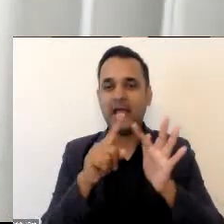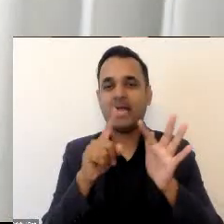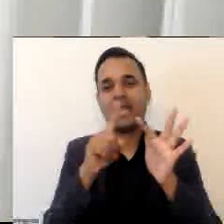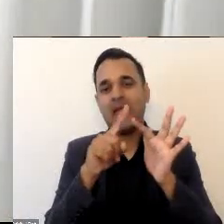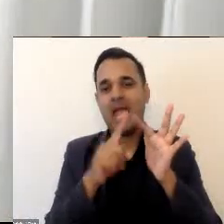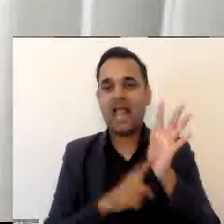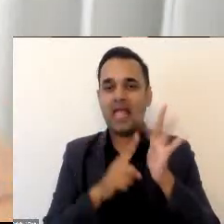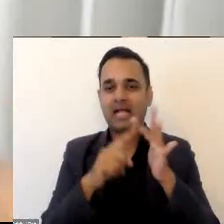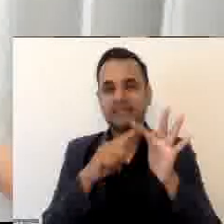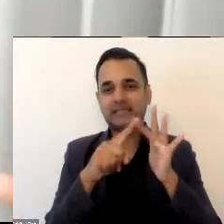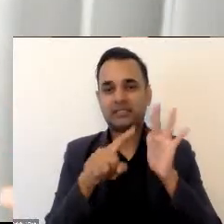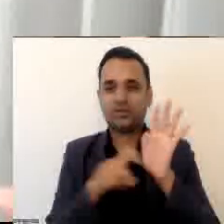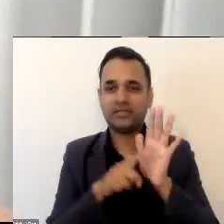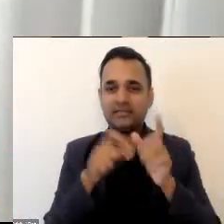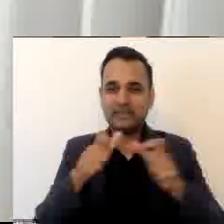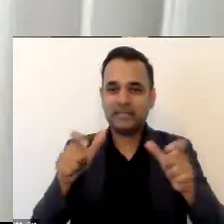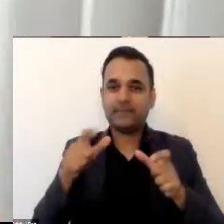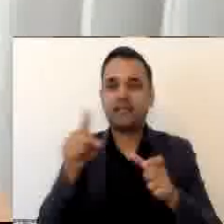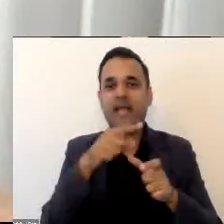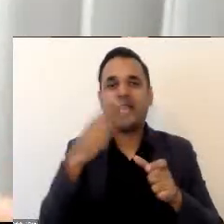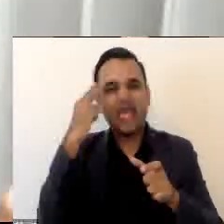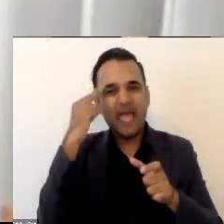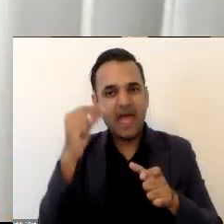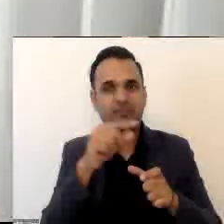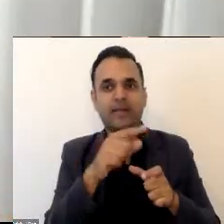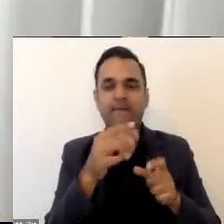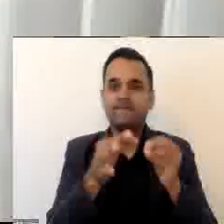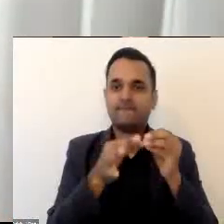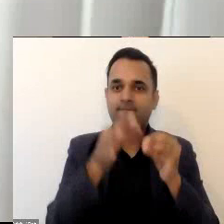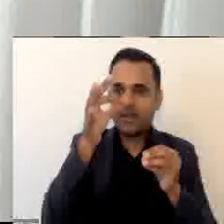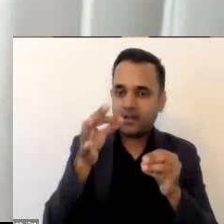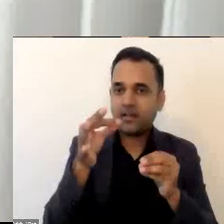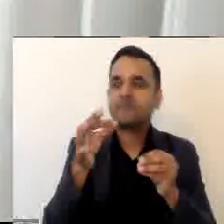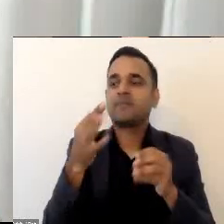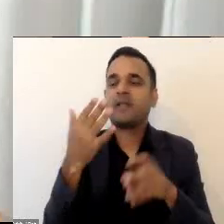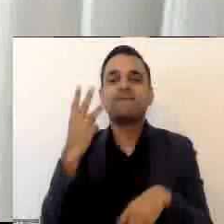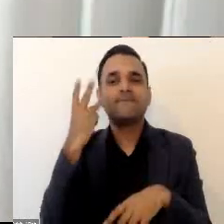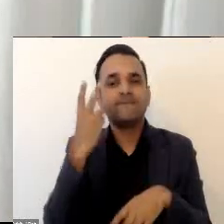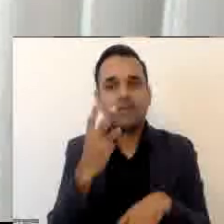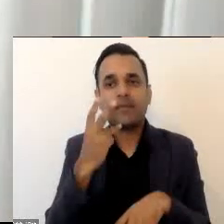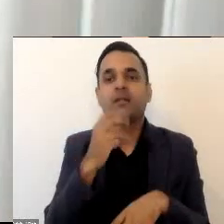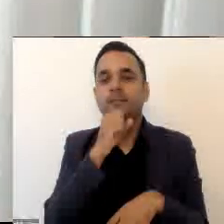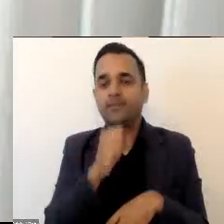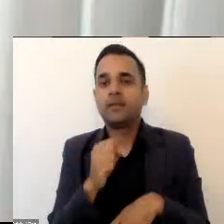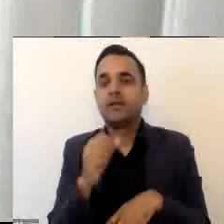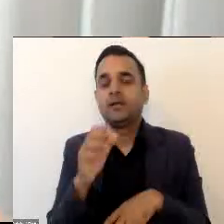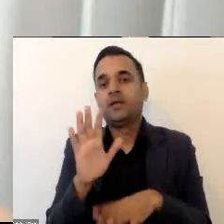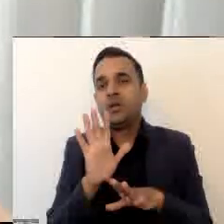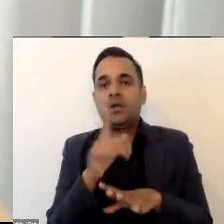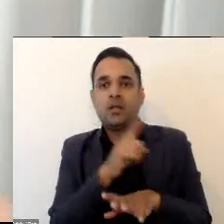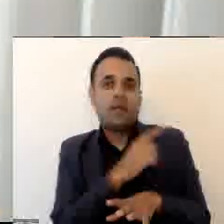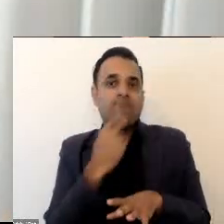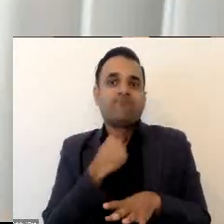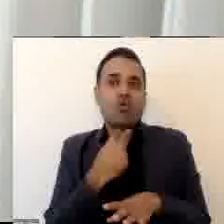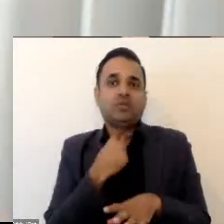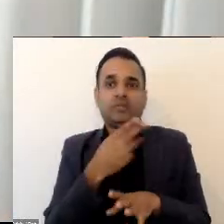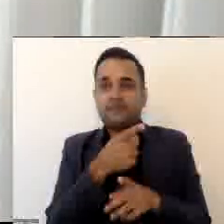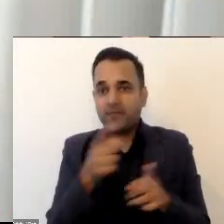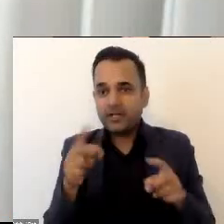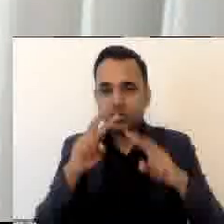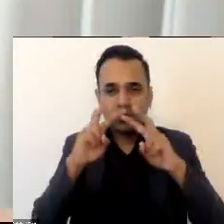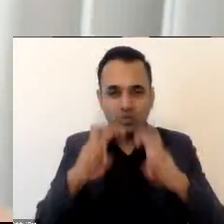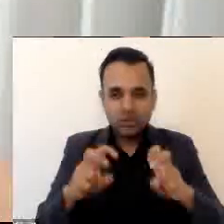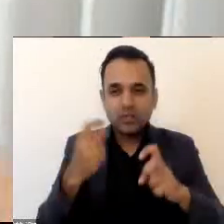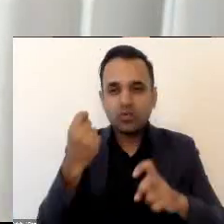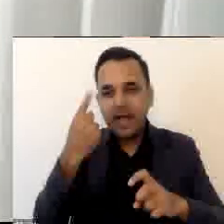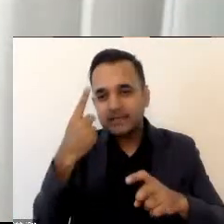that these, or, you know, the commands that these virtual women virtual assistants would use. You know, it was all about sort of submissive behavior. It